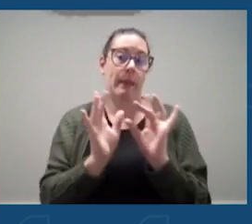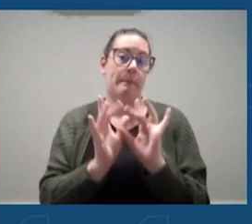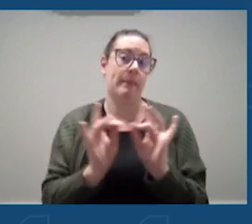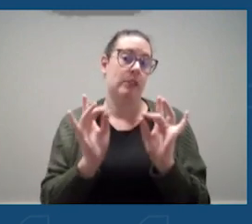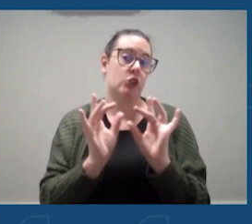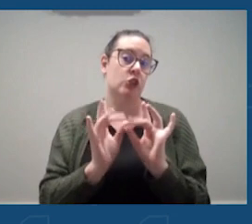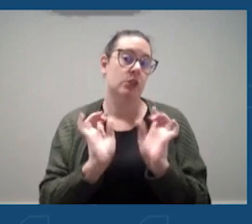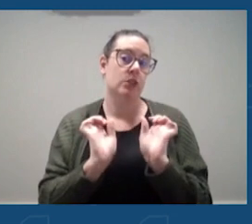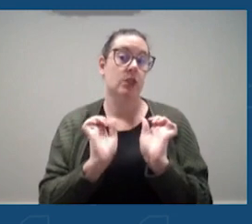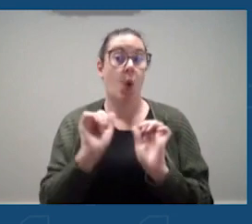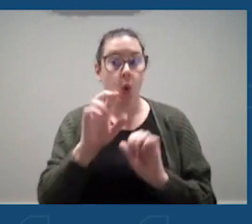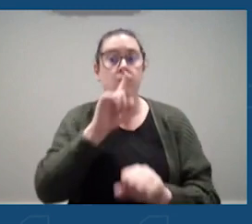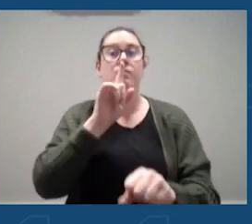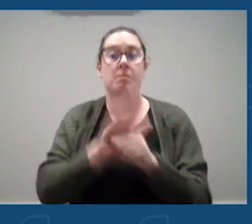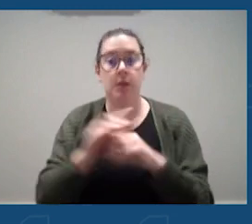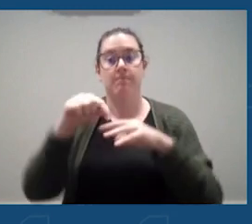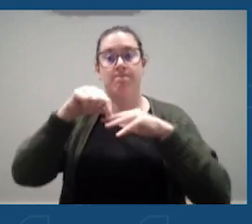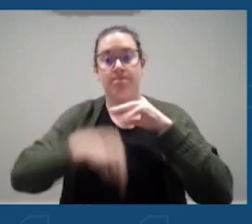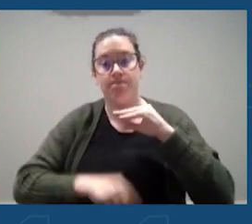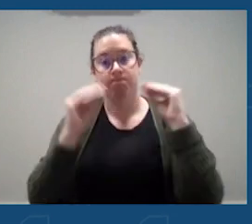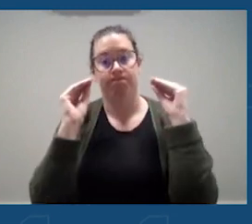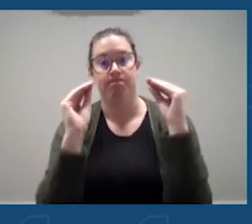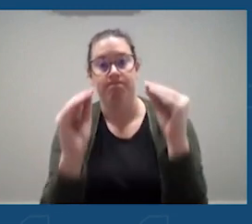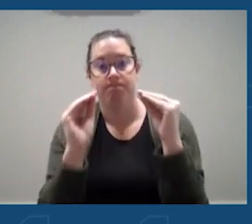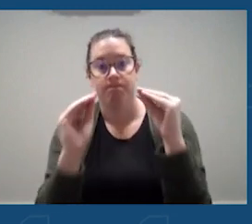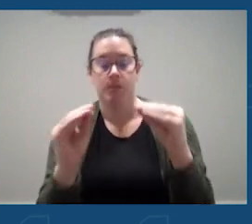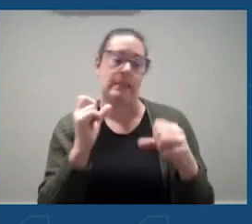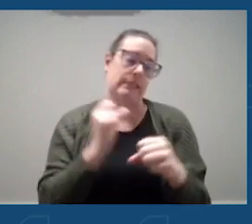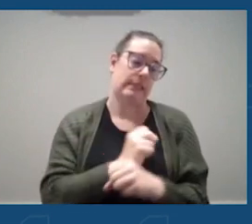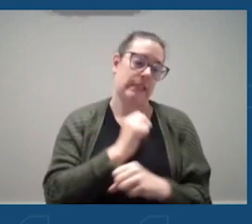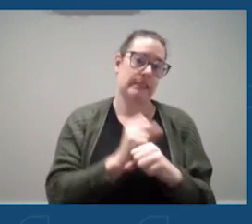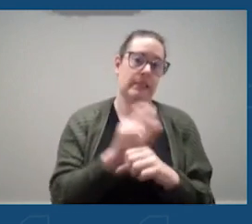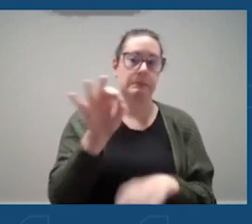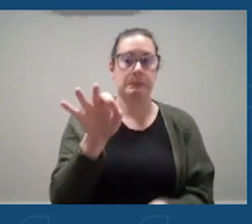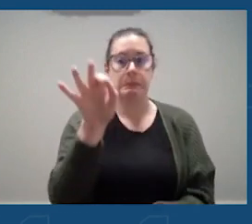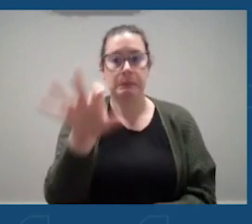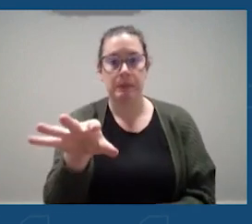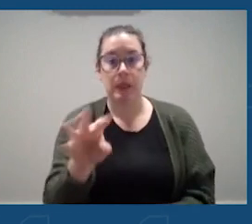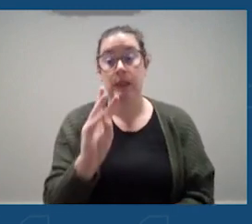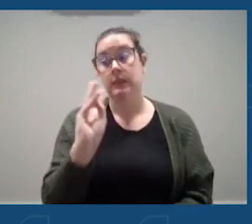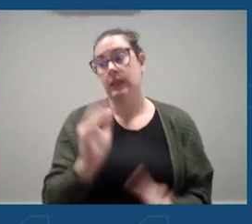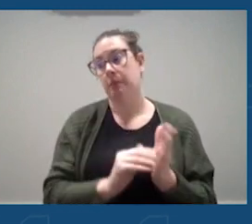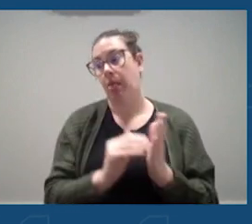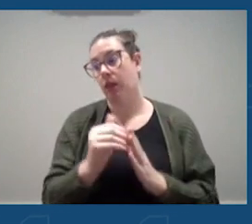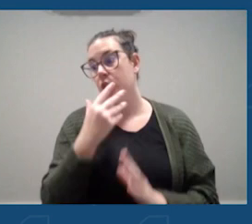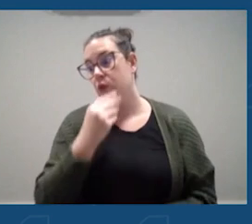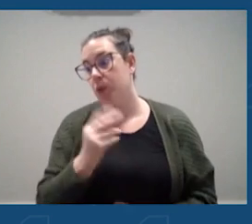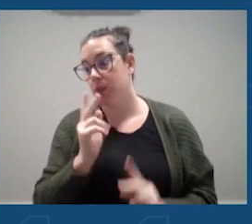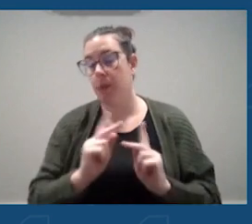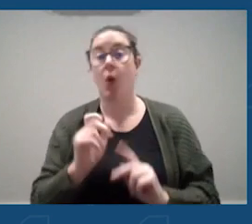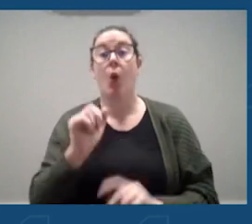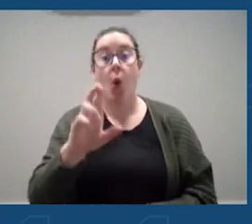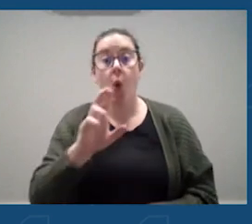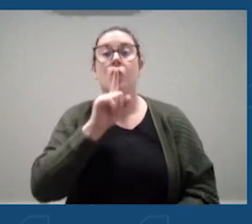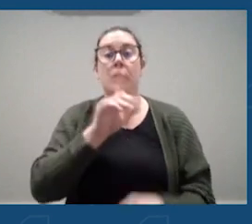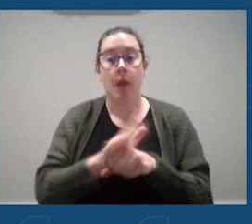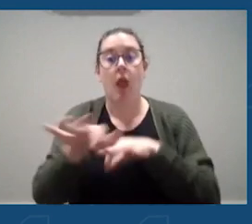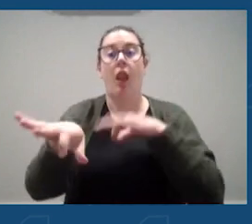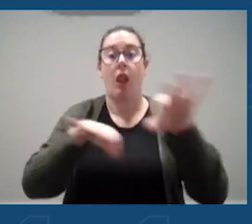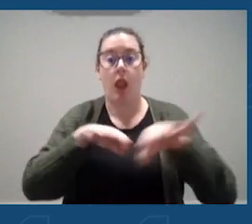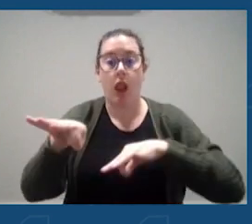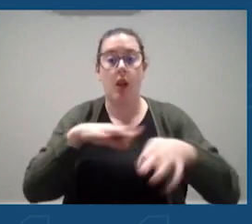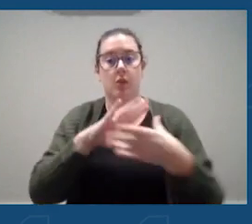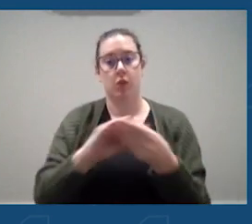really taught? Is it just a statistic and a couple of 6 million? Or do you really tell the true story behind